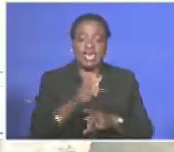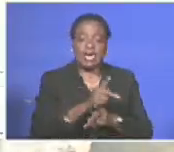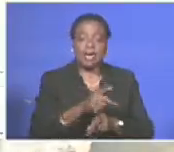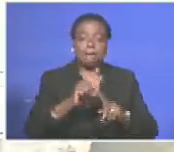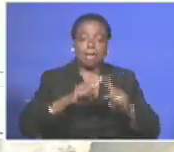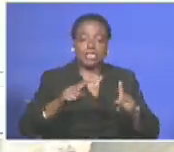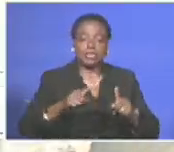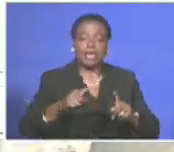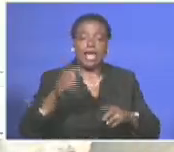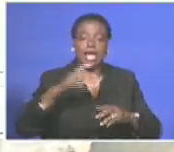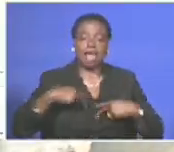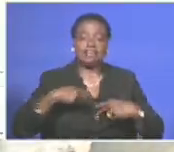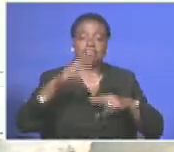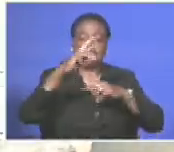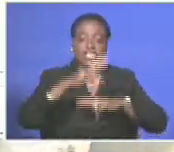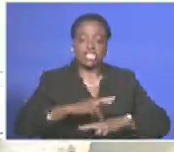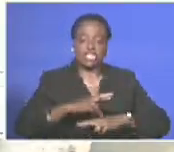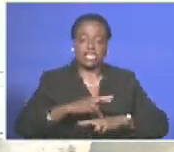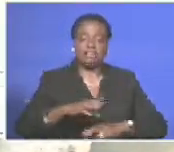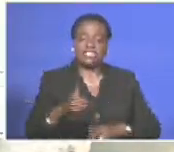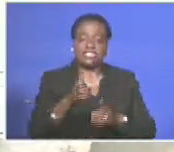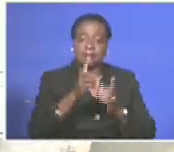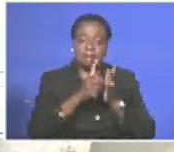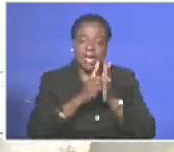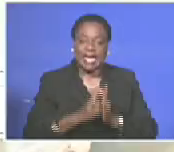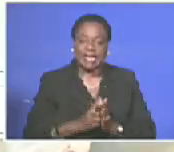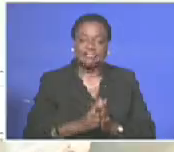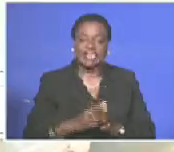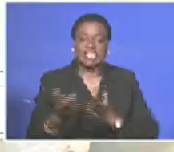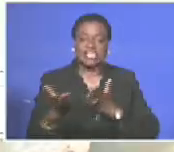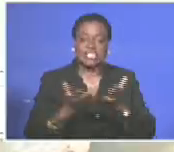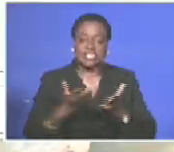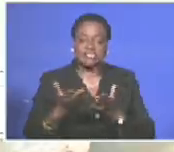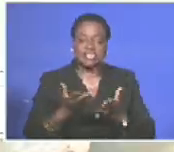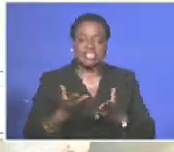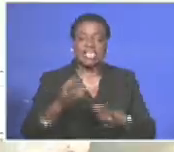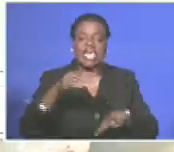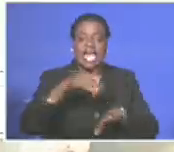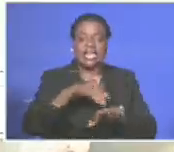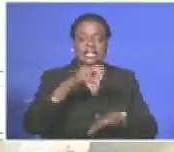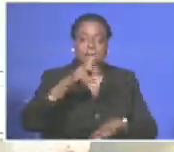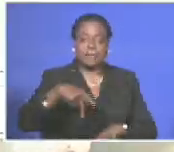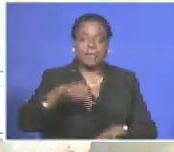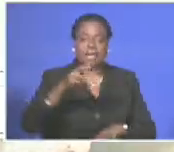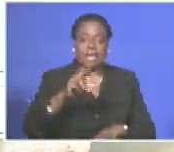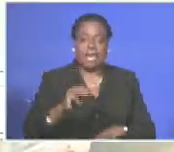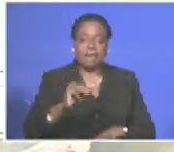in demand for service at the already oversubscribed PMH emergency room.